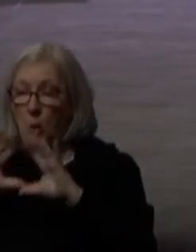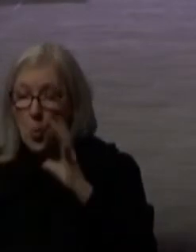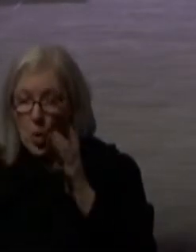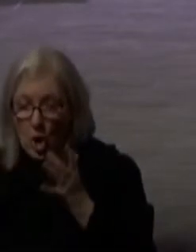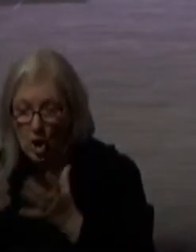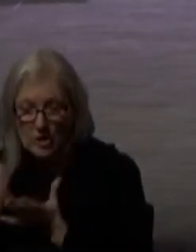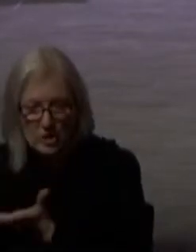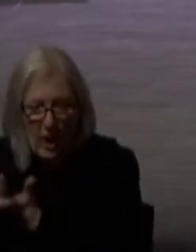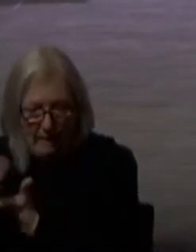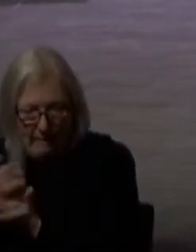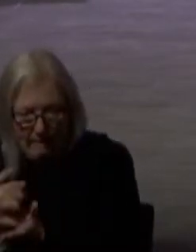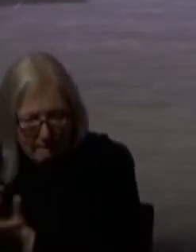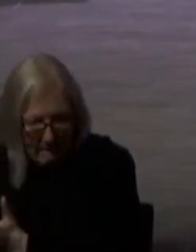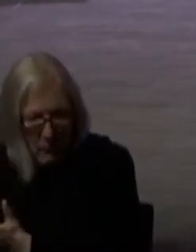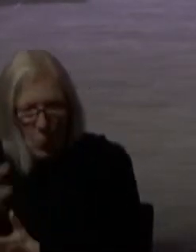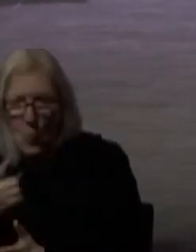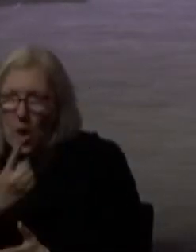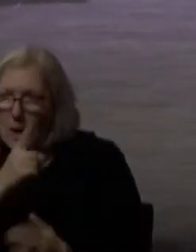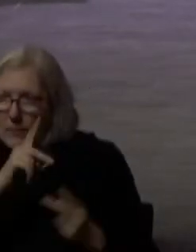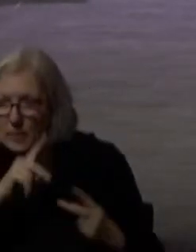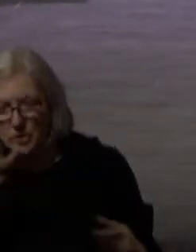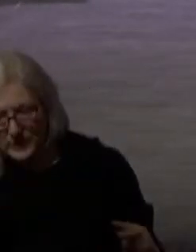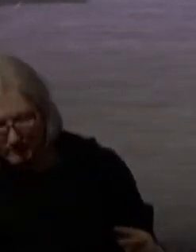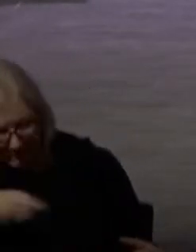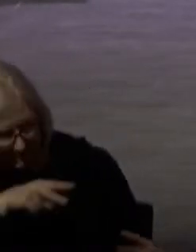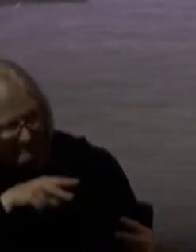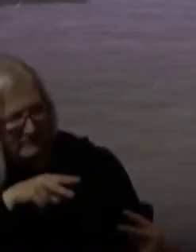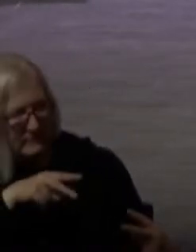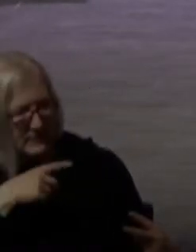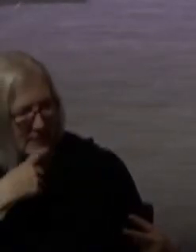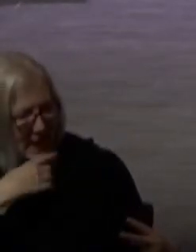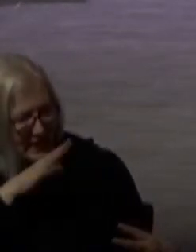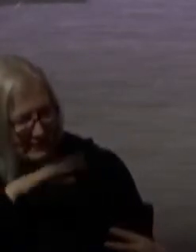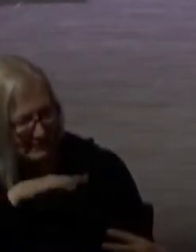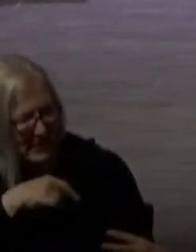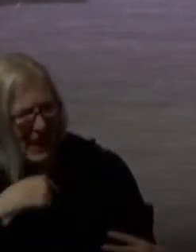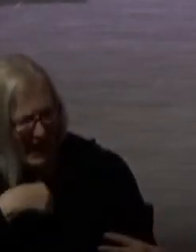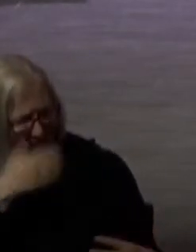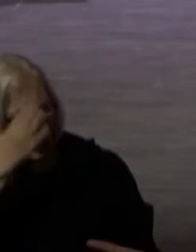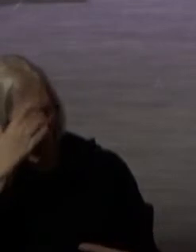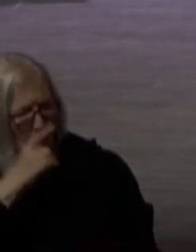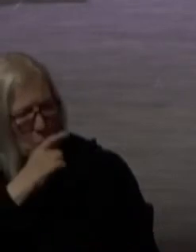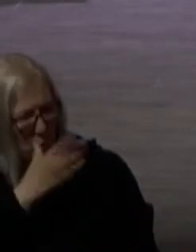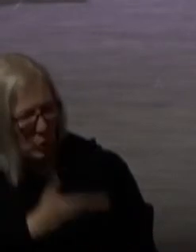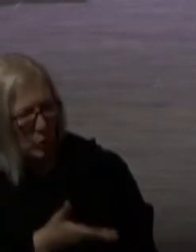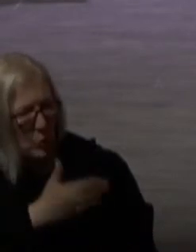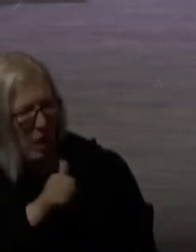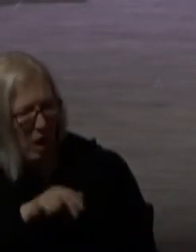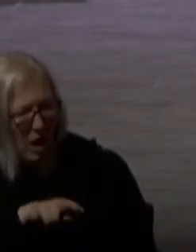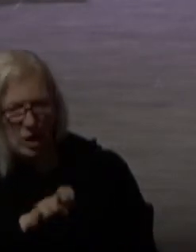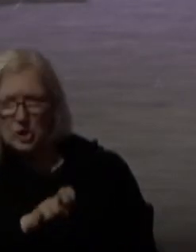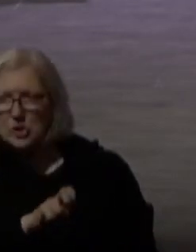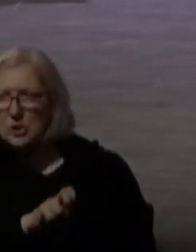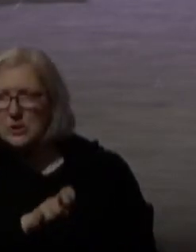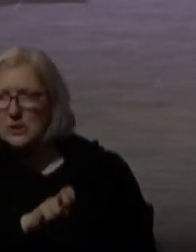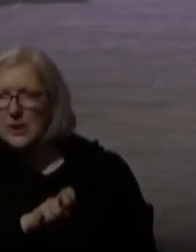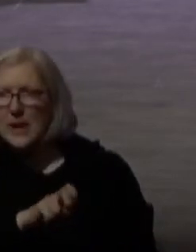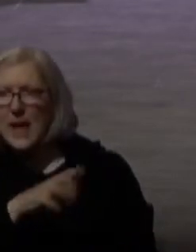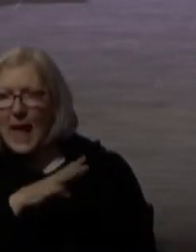one person and just say, "I know who you are and I love